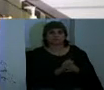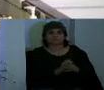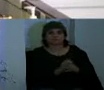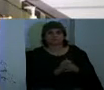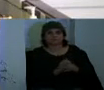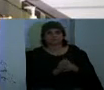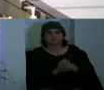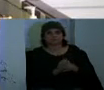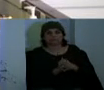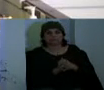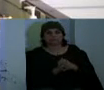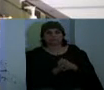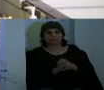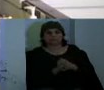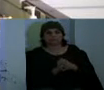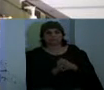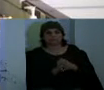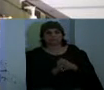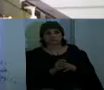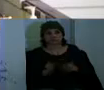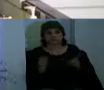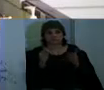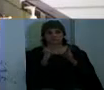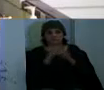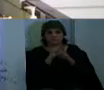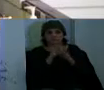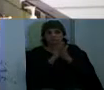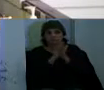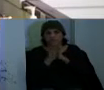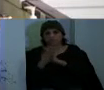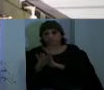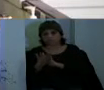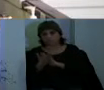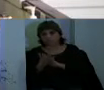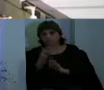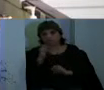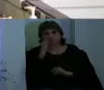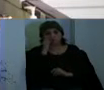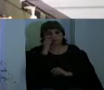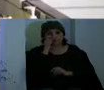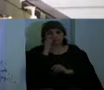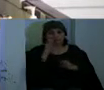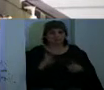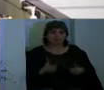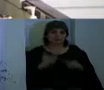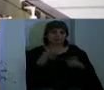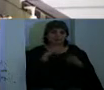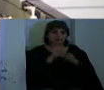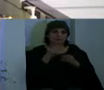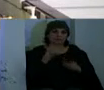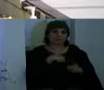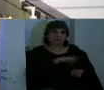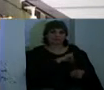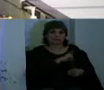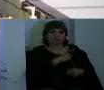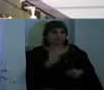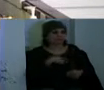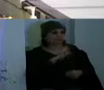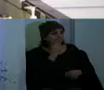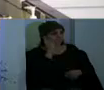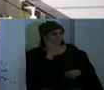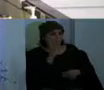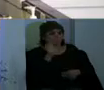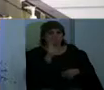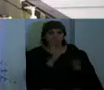been made. The Word became flesh and lived among us. We saw his